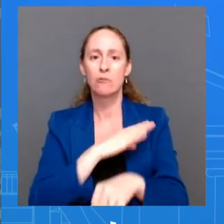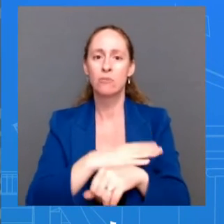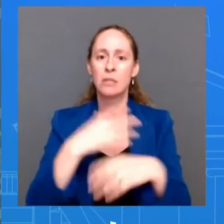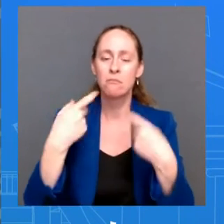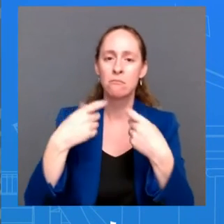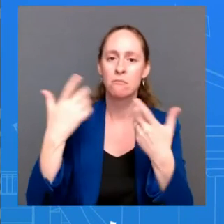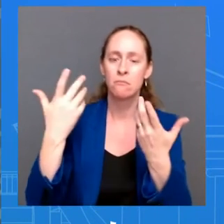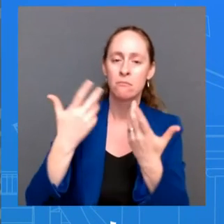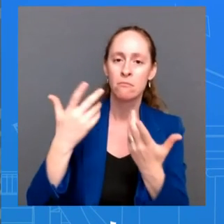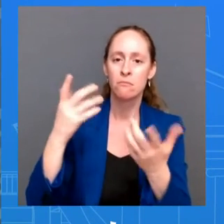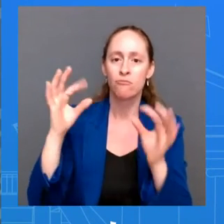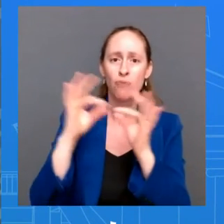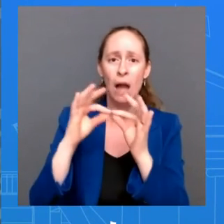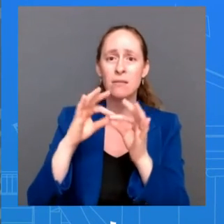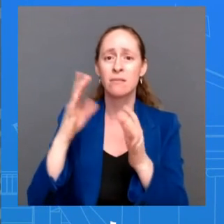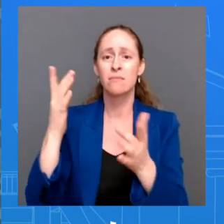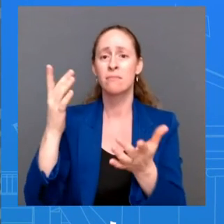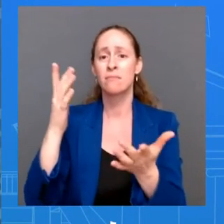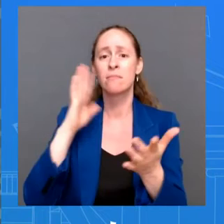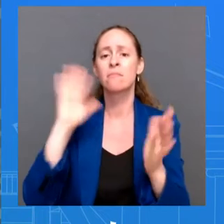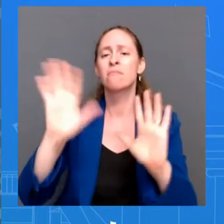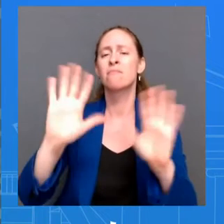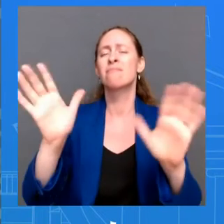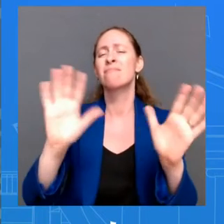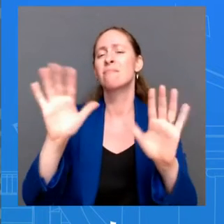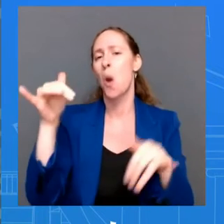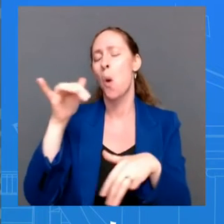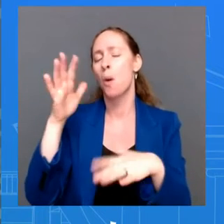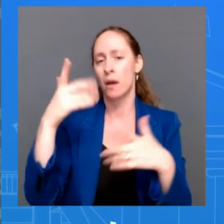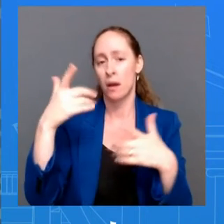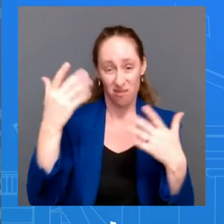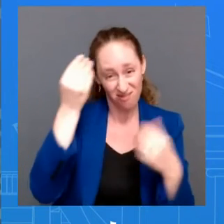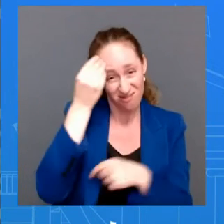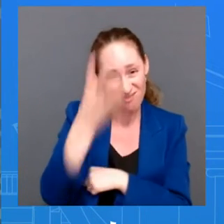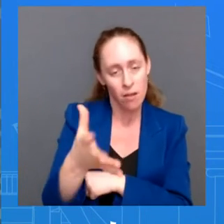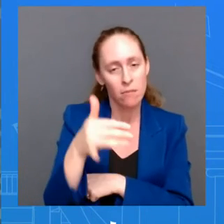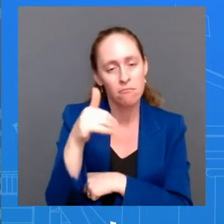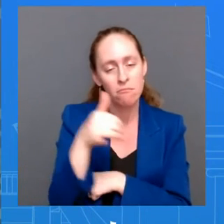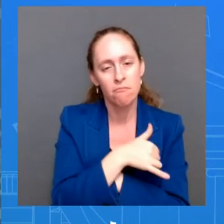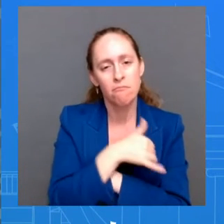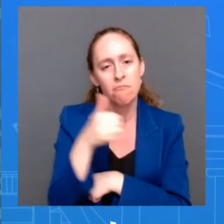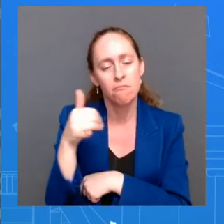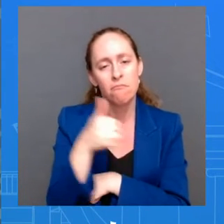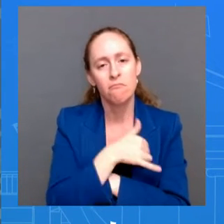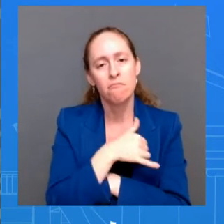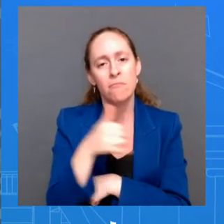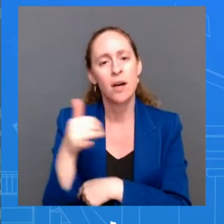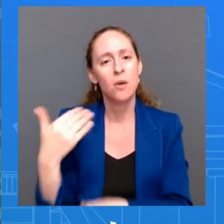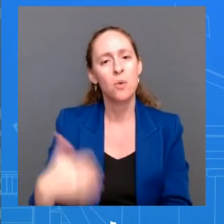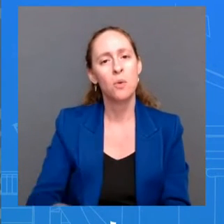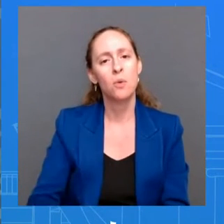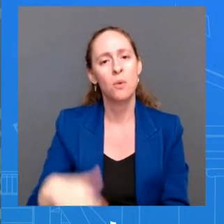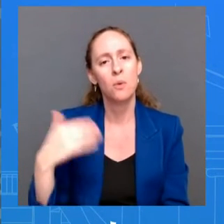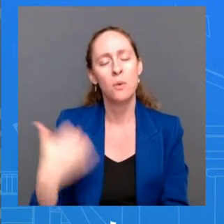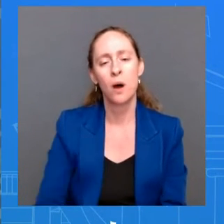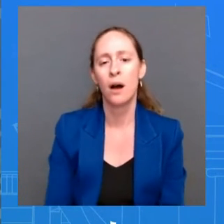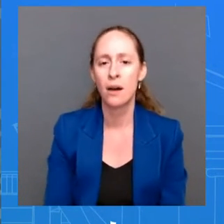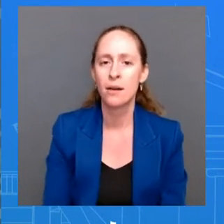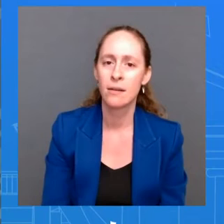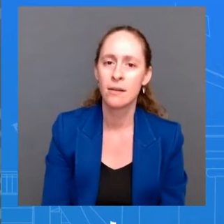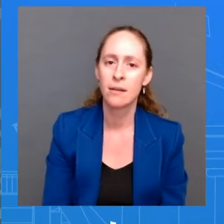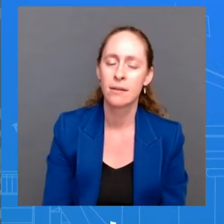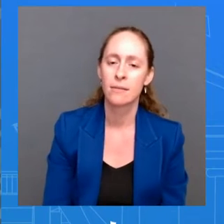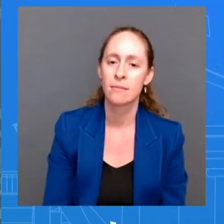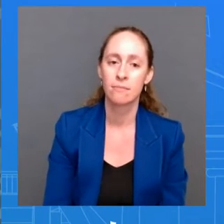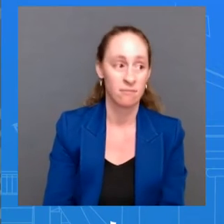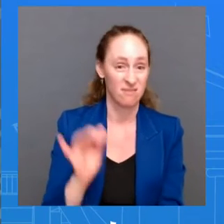your point, it is the only legislation out there in Congress that's going to fight inflation. So we